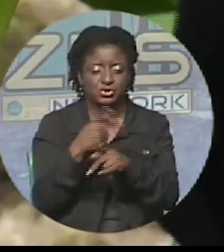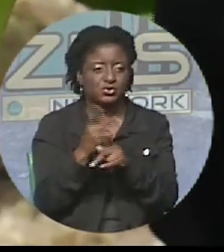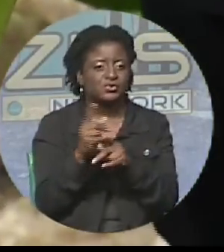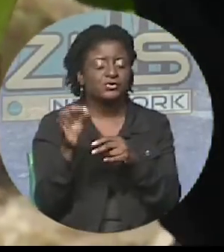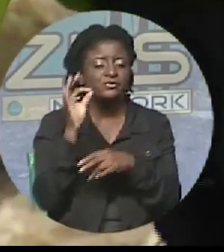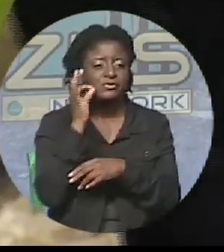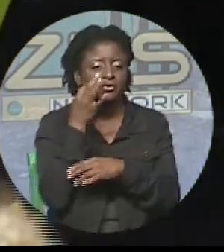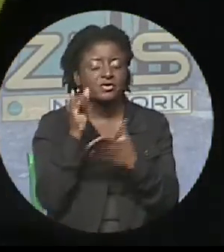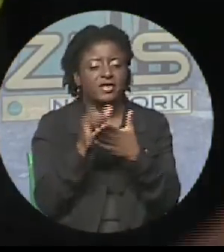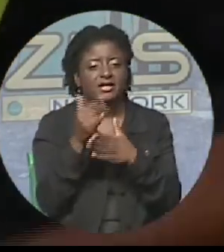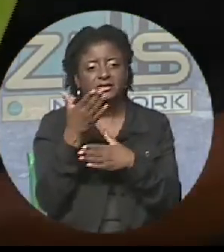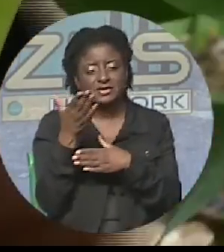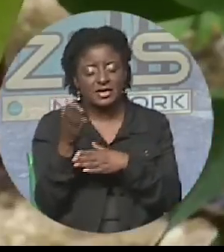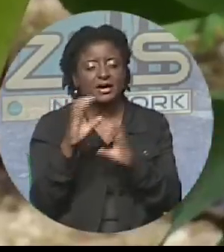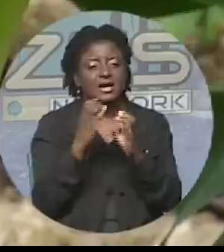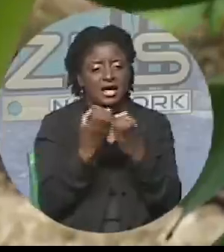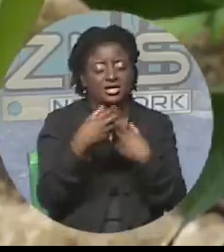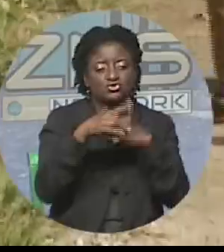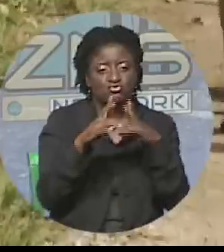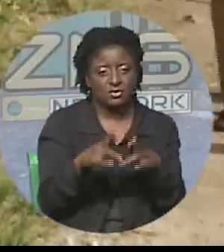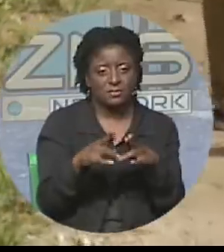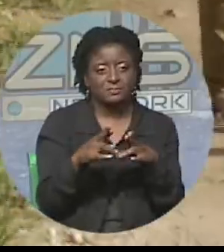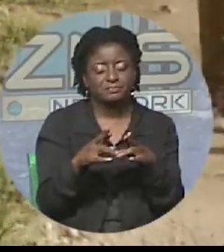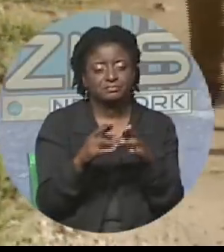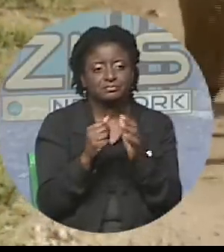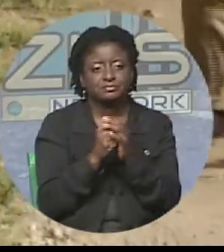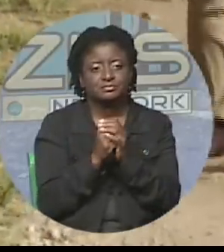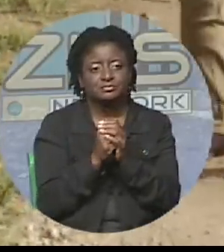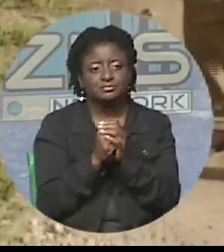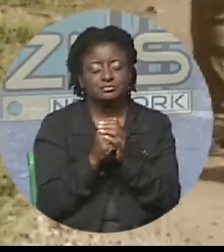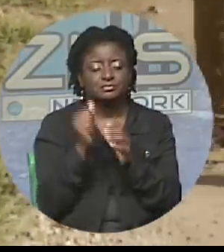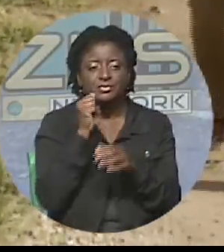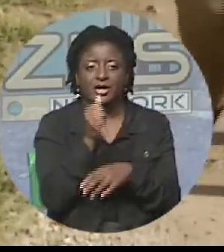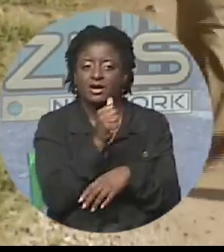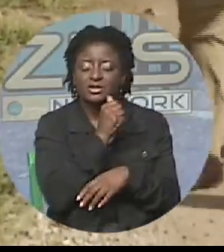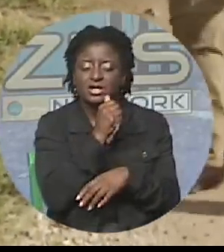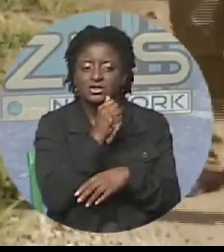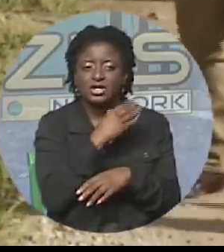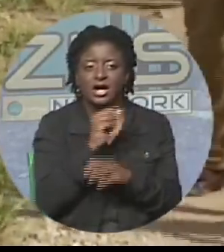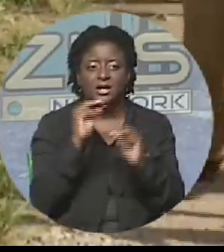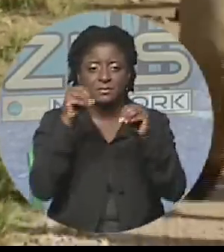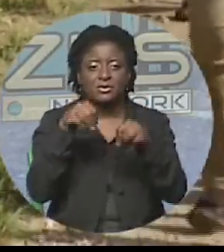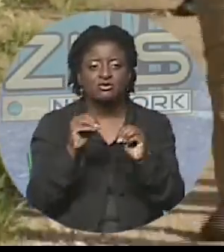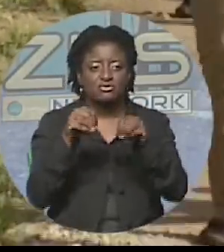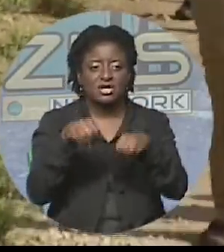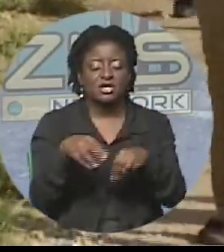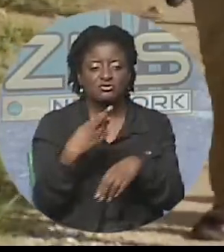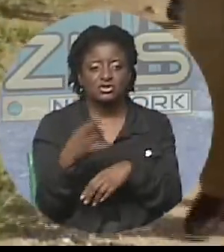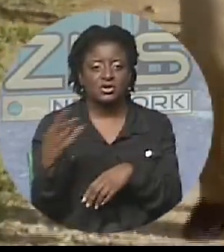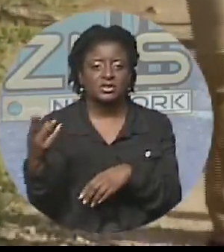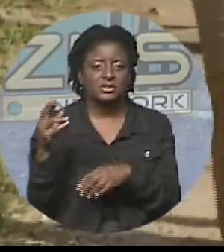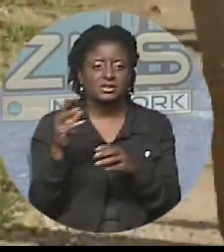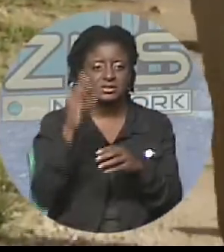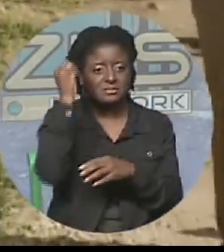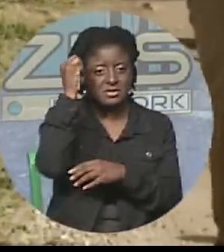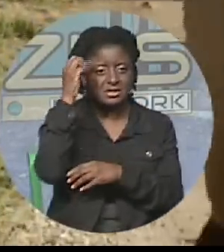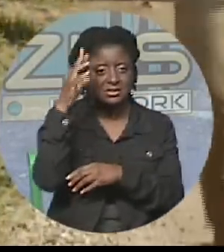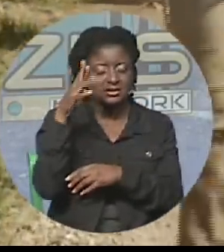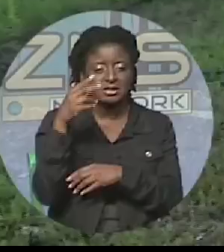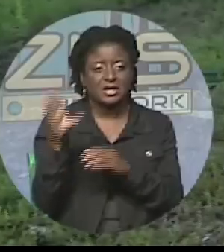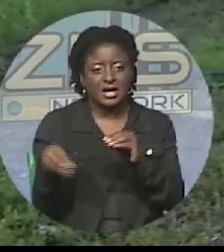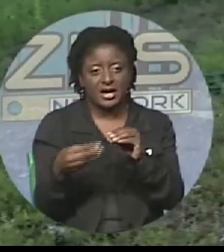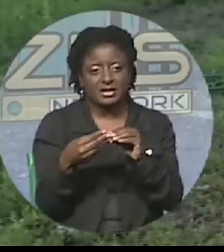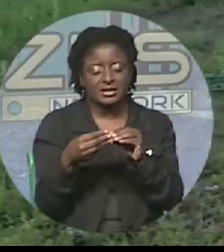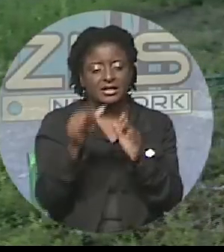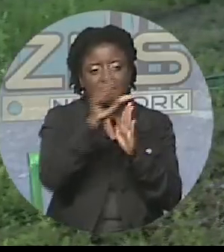their farm. That is their classroom space. Now, Agriculture and Marine Resources Minister V. Alfred Gray added that legislation must also